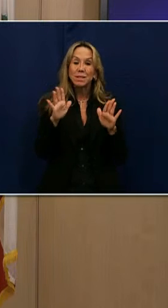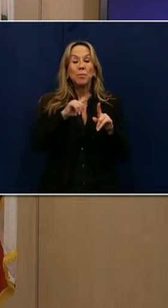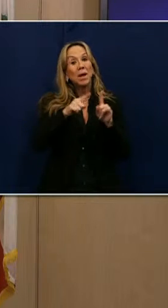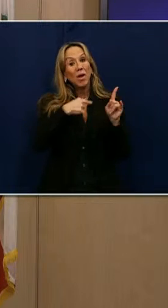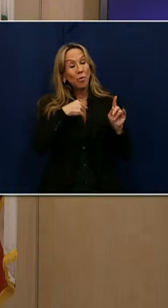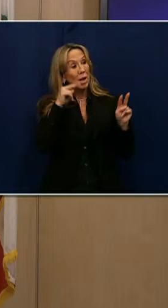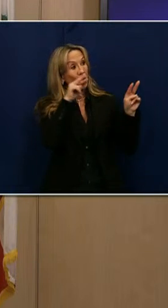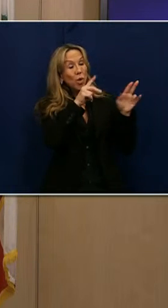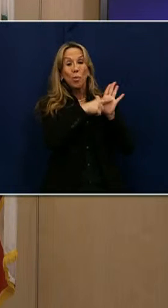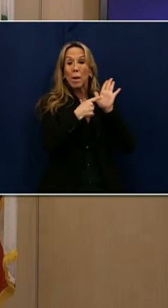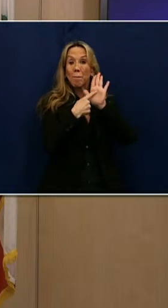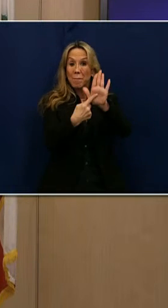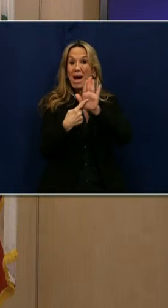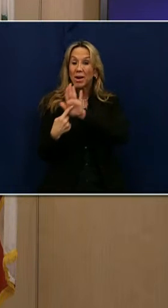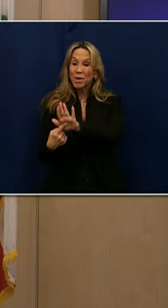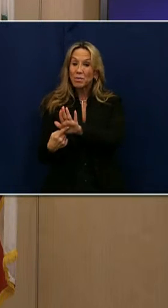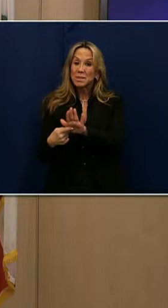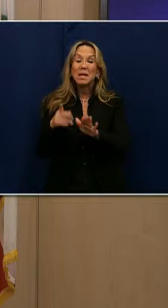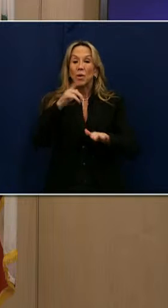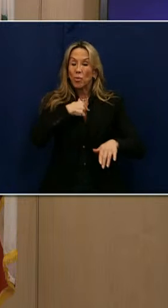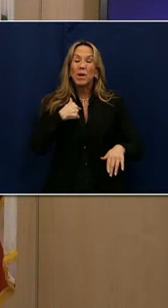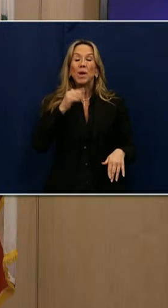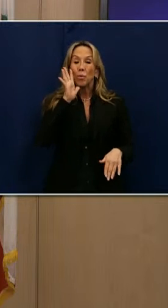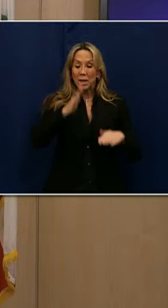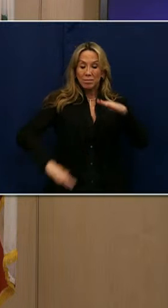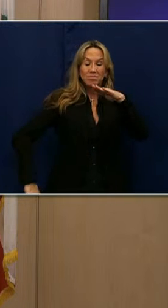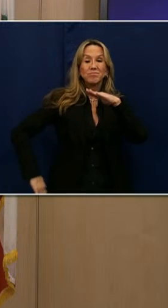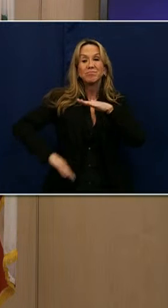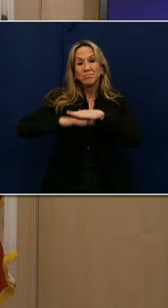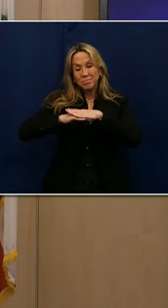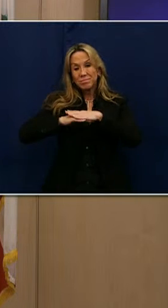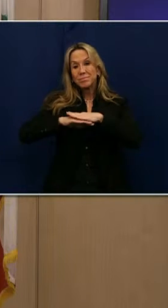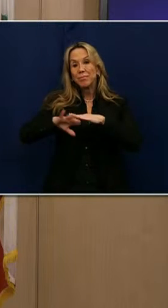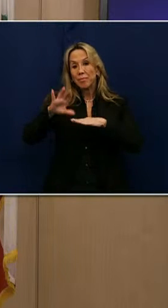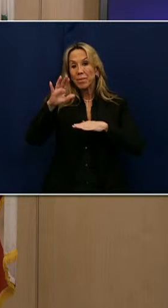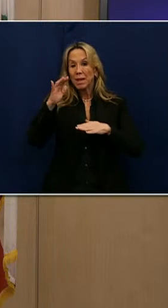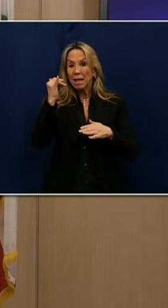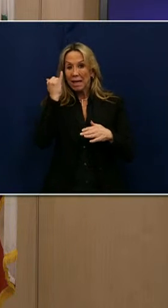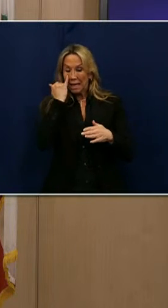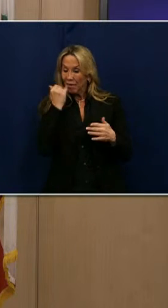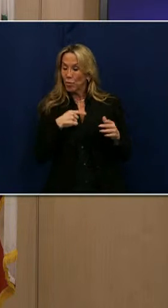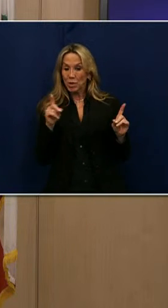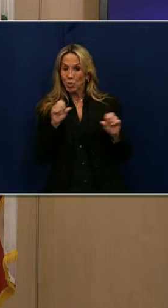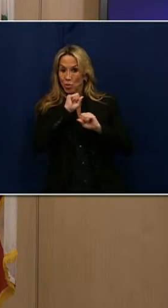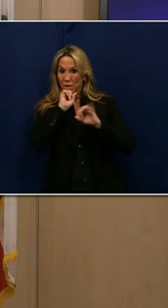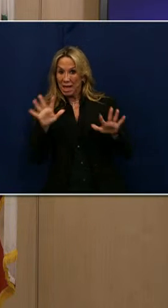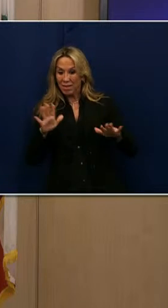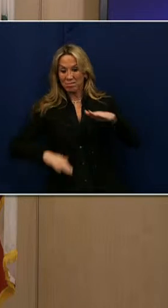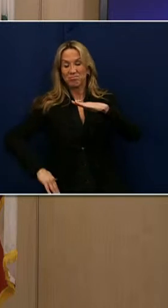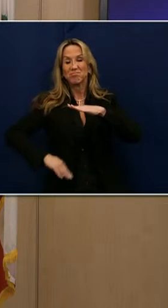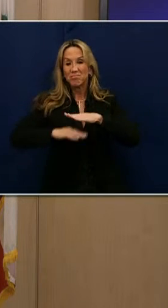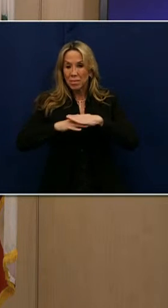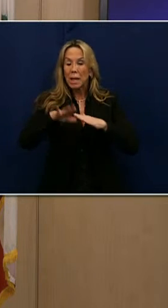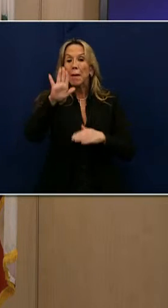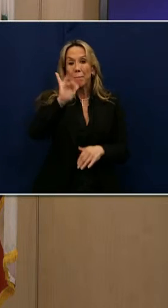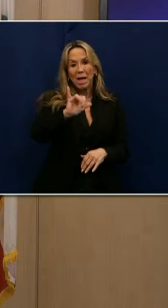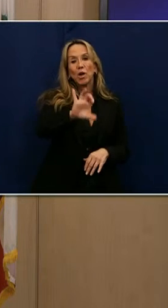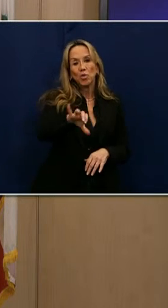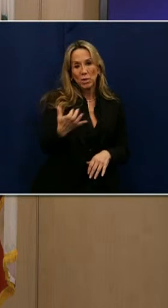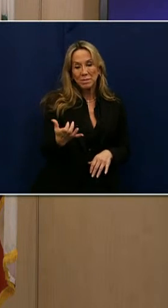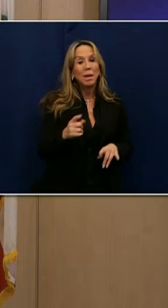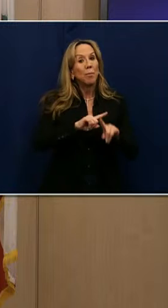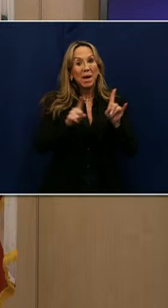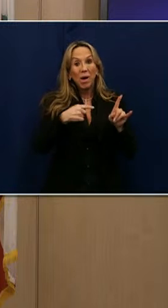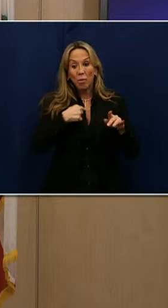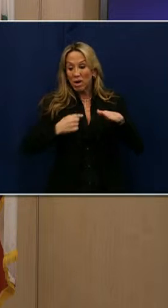modeling, we will reach capacity by Christmas. That's if we do nothing. We have done something. We've implemented the stay-at-home orders,